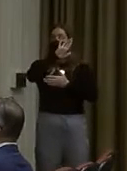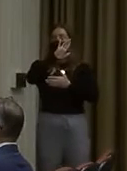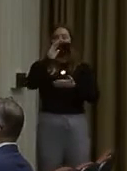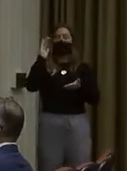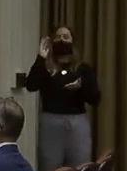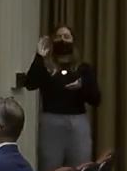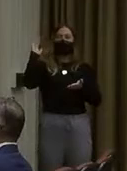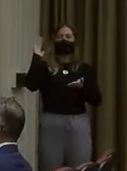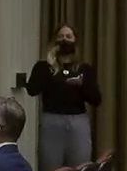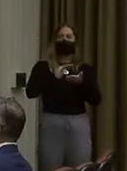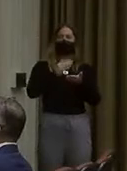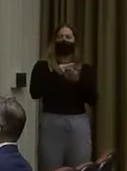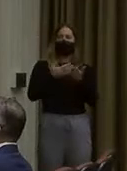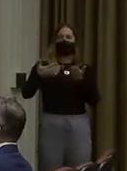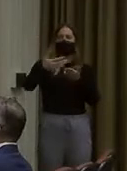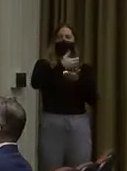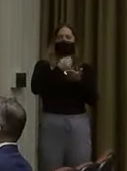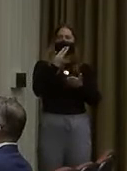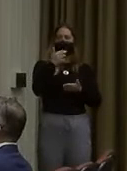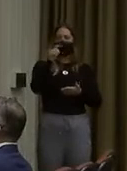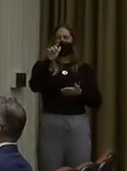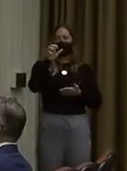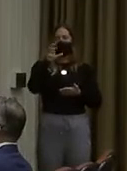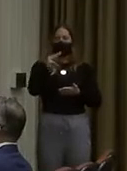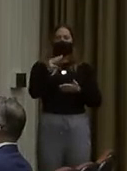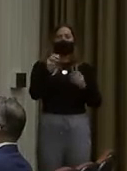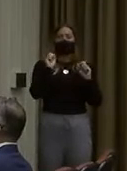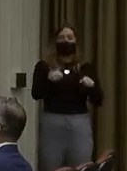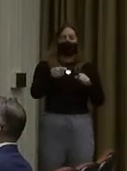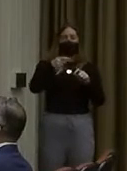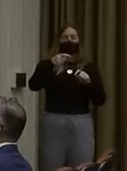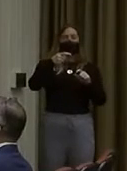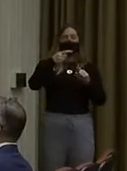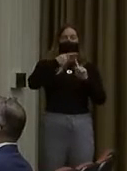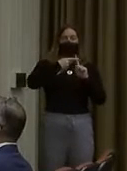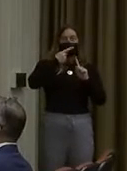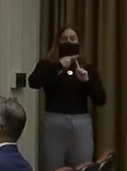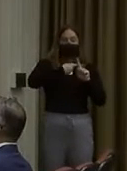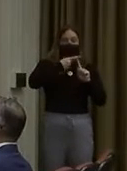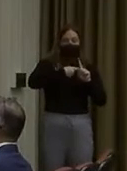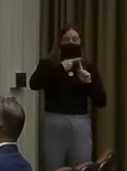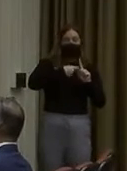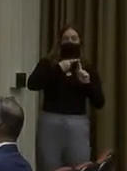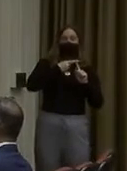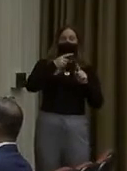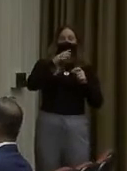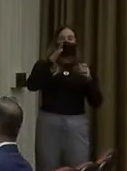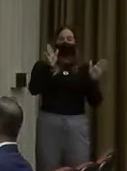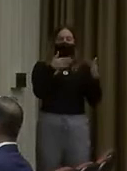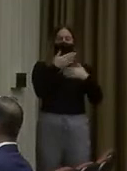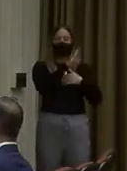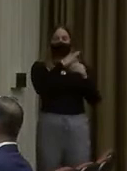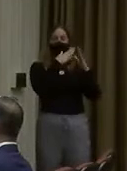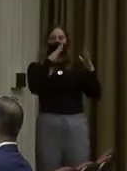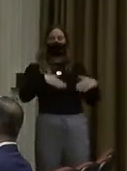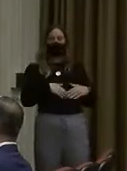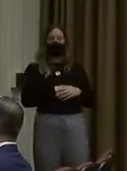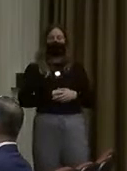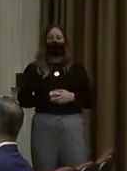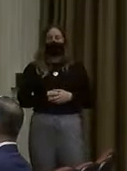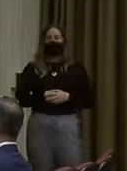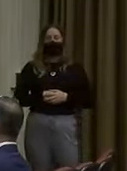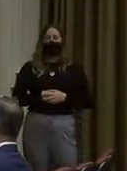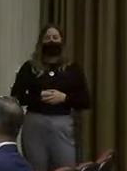low-income older neighbors in Harlem, New York, rent space in their apartments to graduate students. Washington University in St. Louis